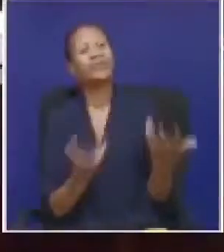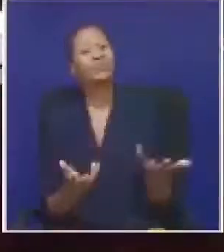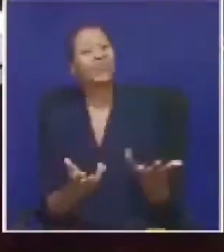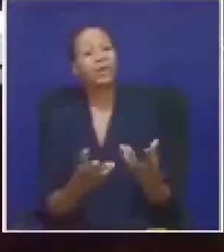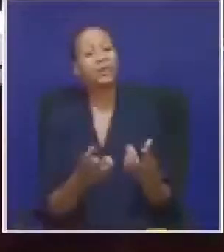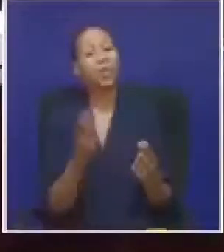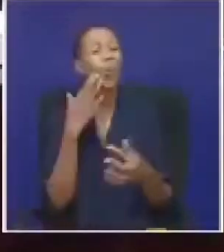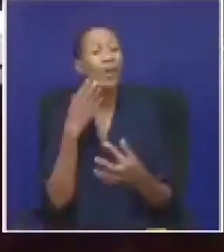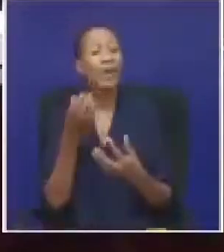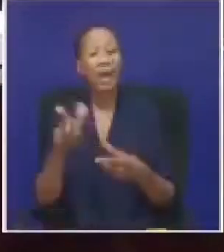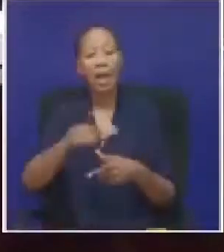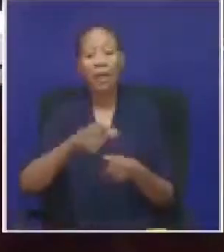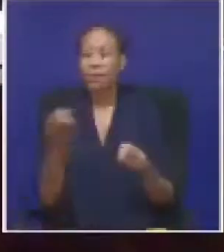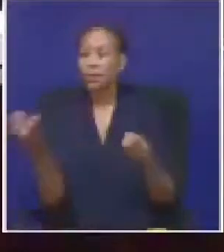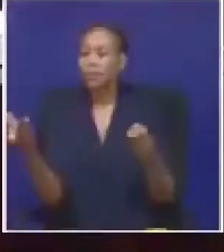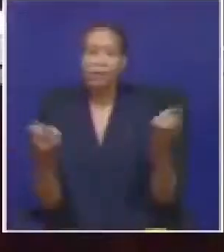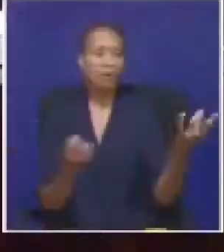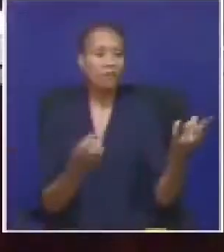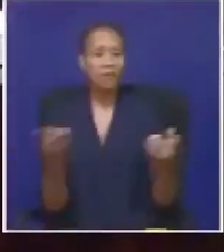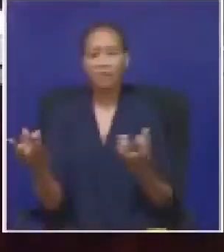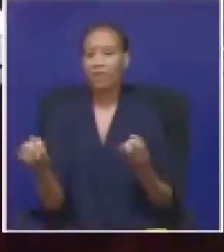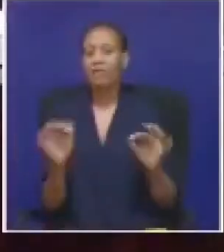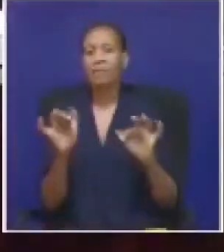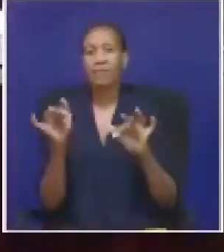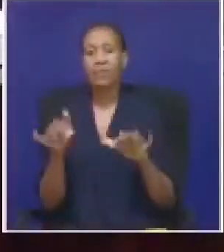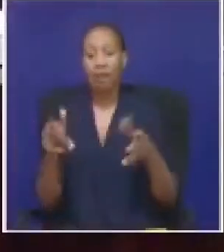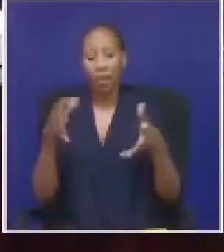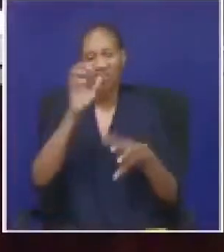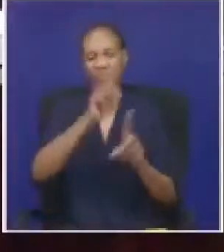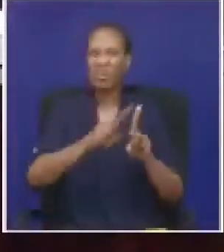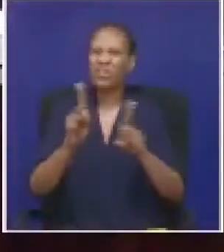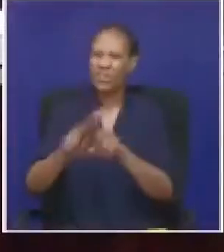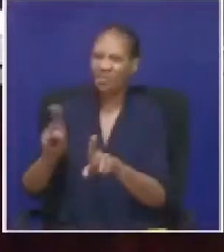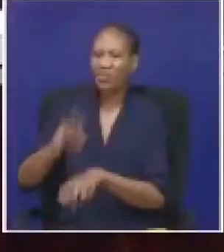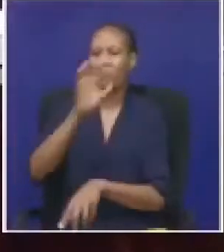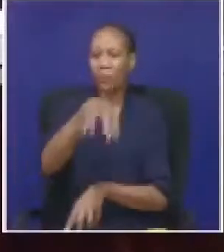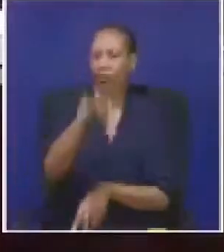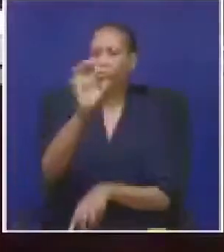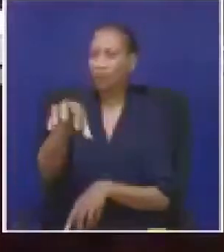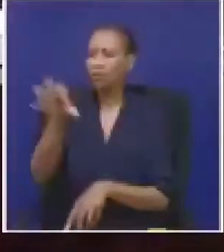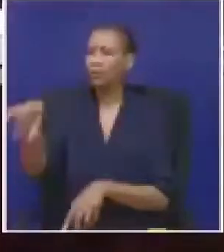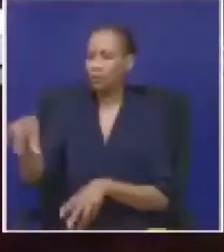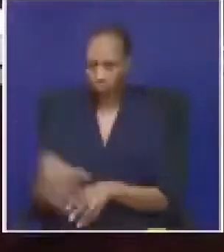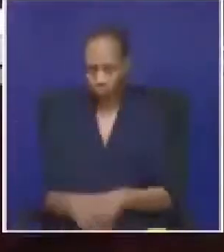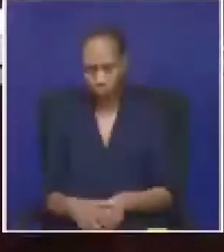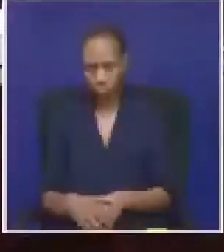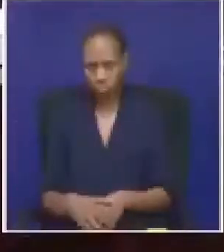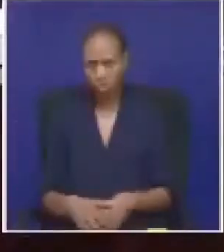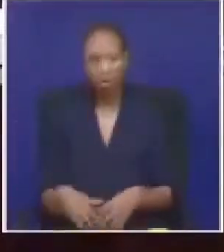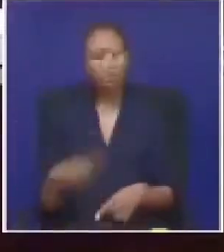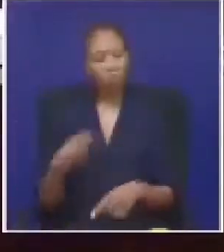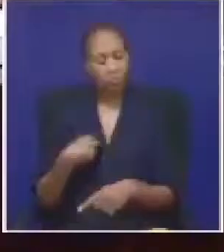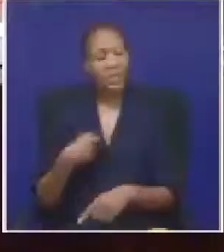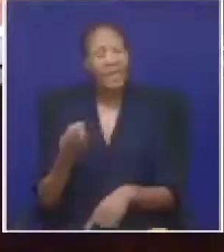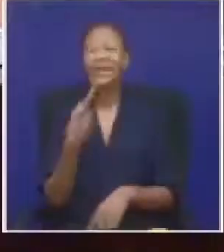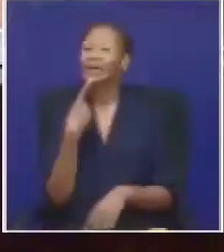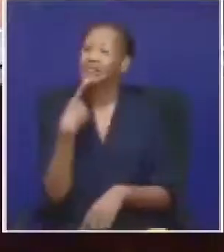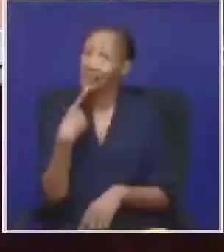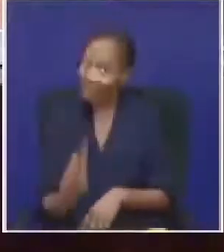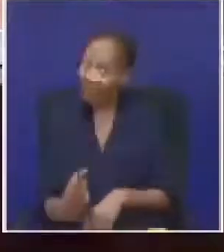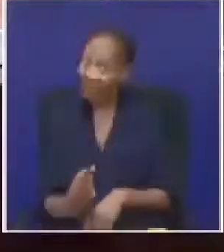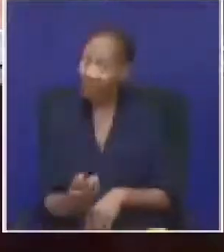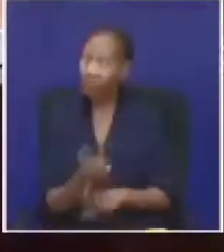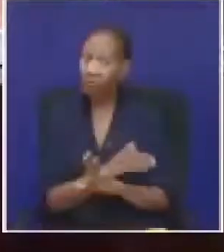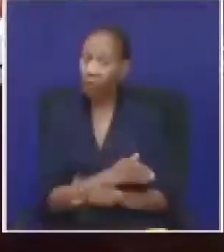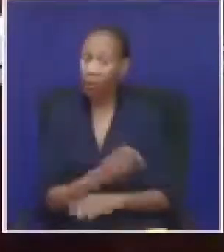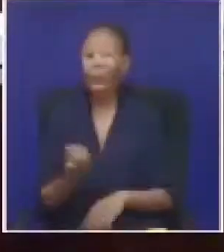people land in various parts of our country. And as I said, all we need to do is to move a